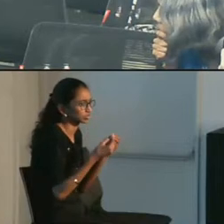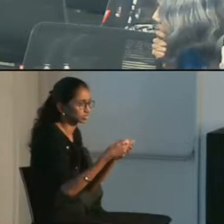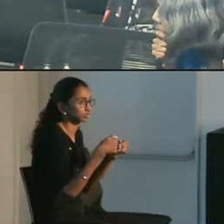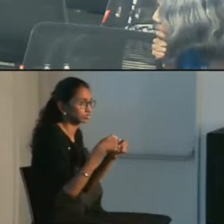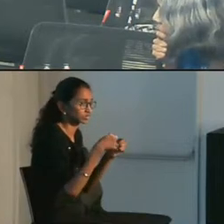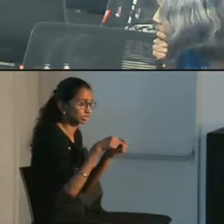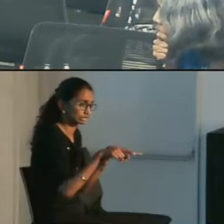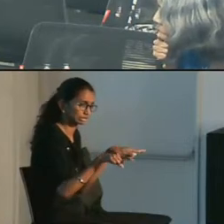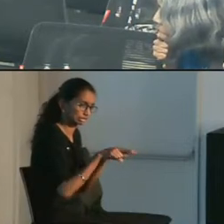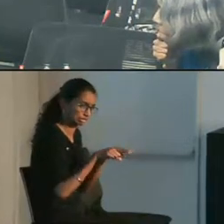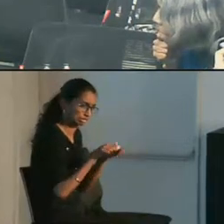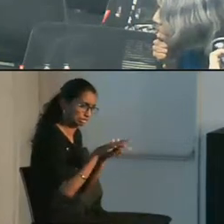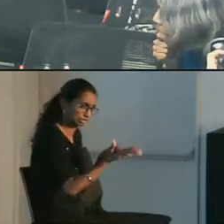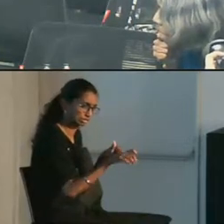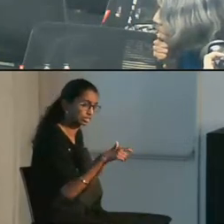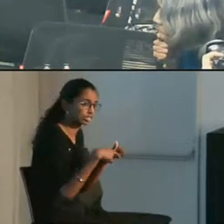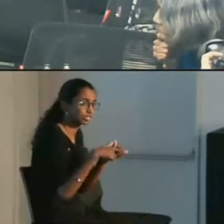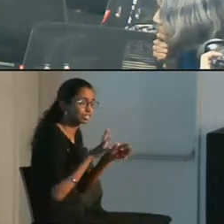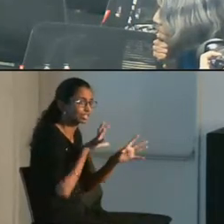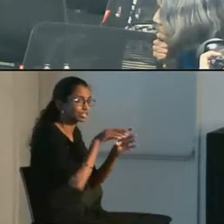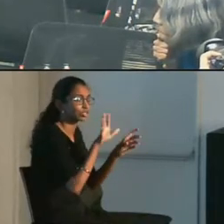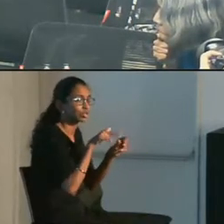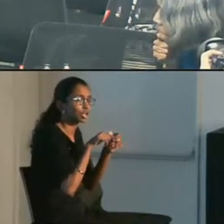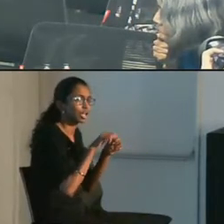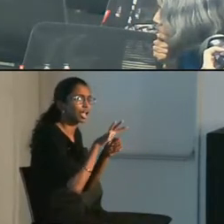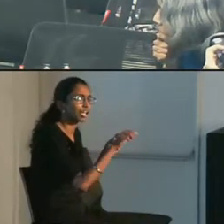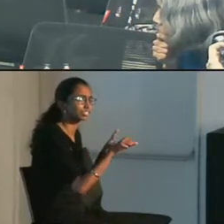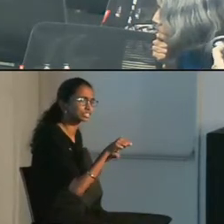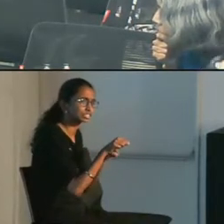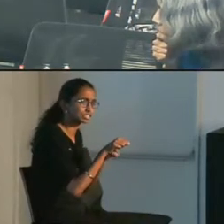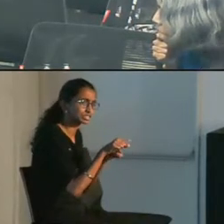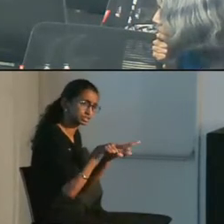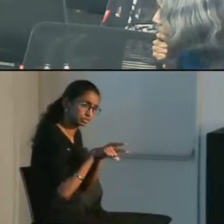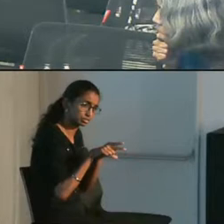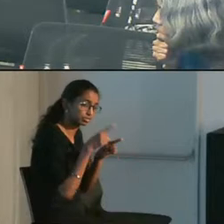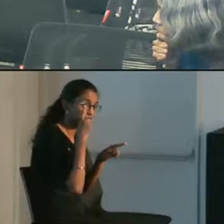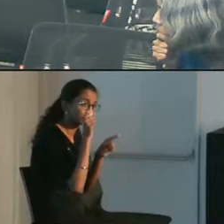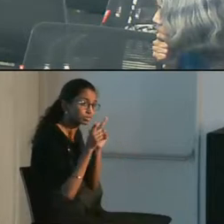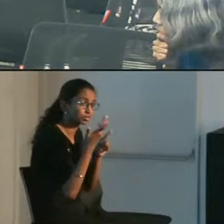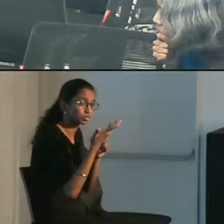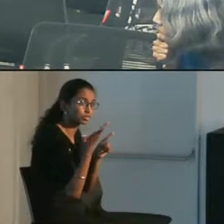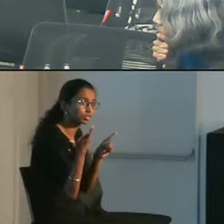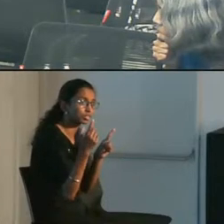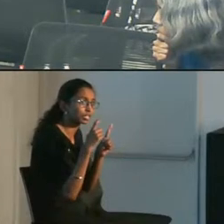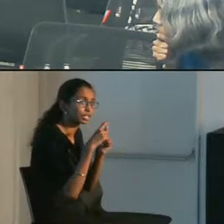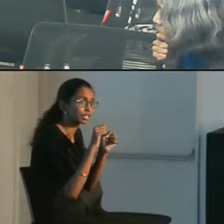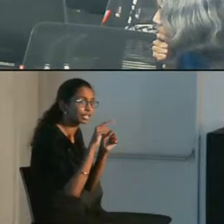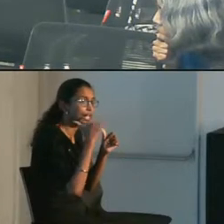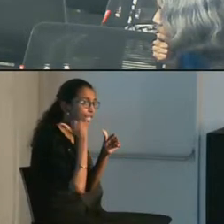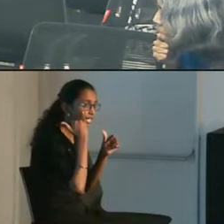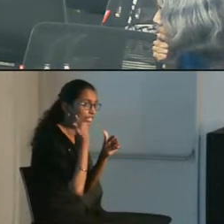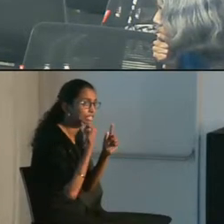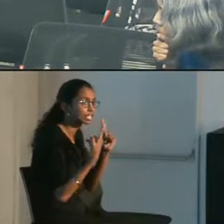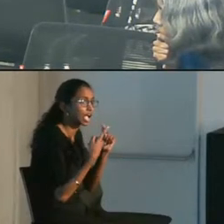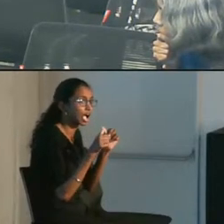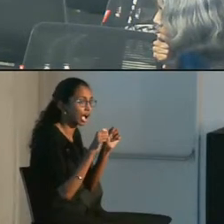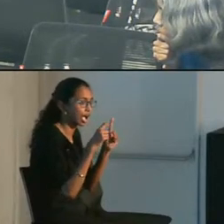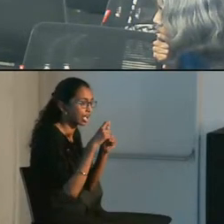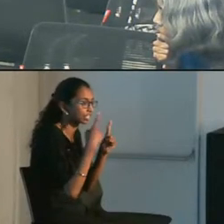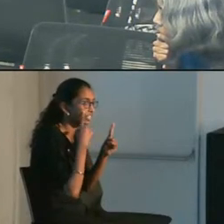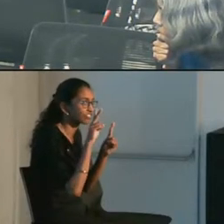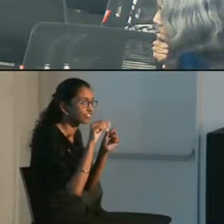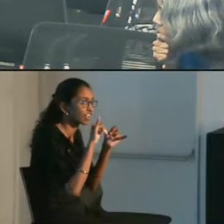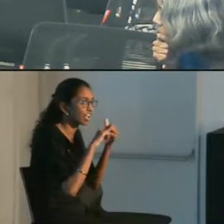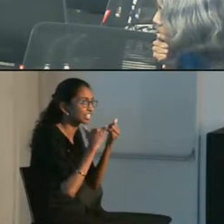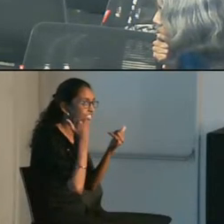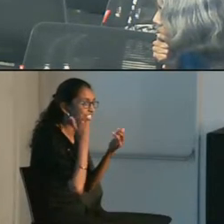same access, not even occupy, whether the same access applies to somebody from the Dalit community, somebody from the Adivasi community, because I don't want to talk